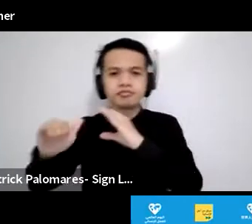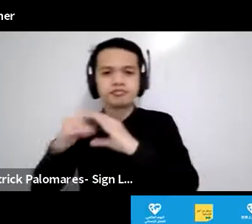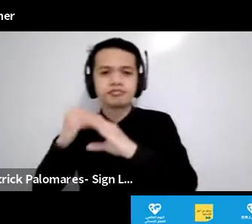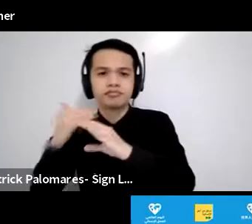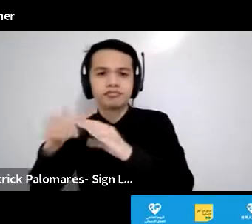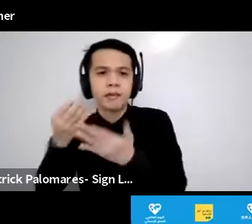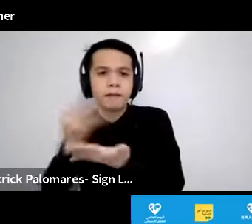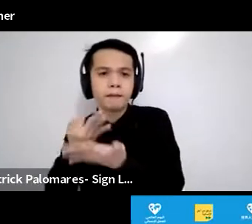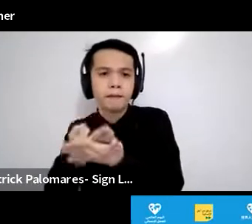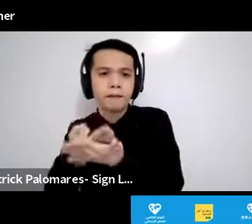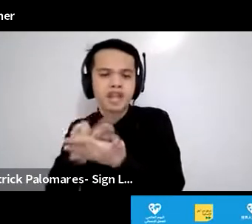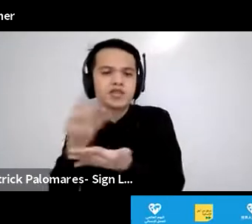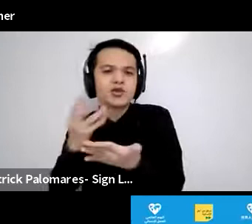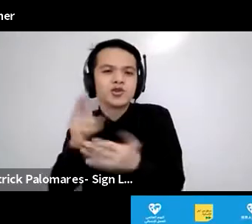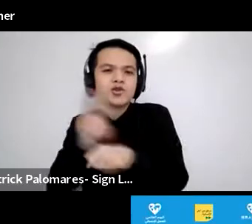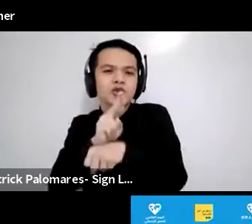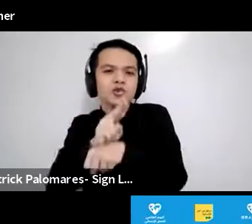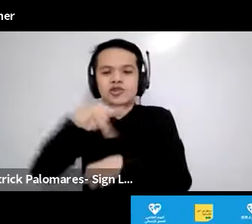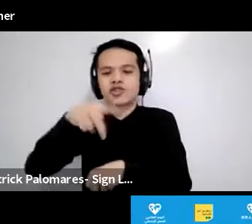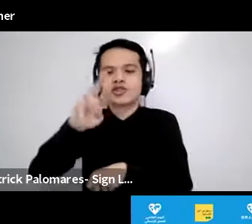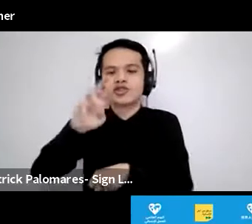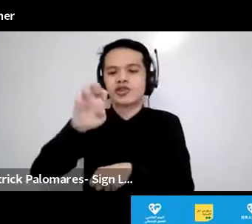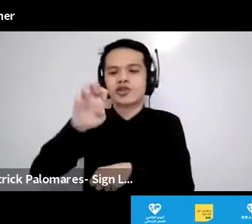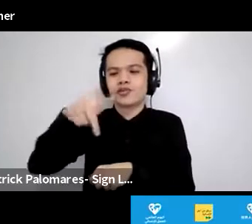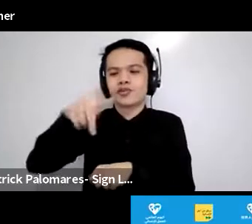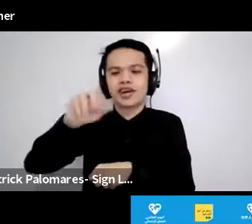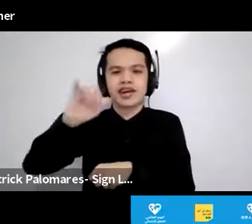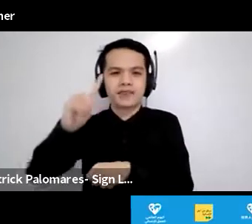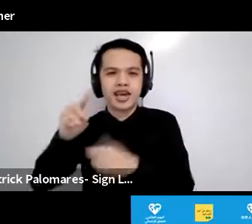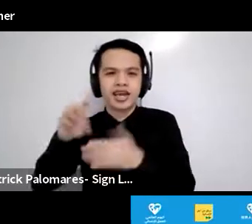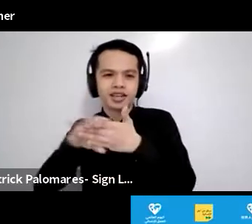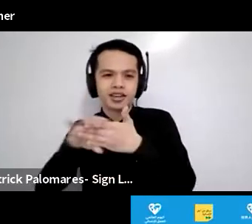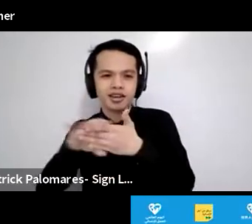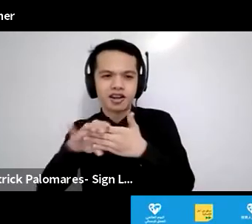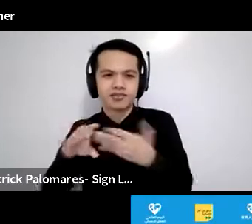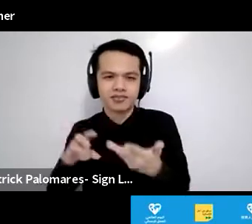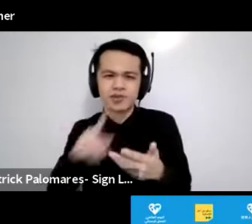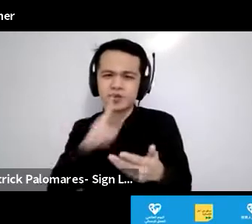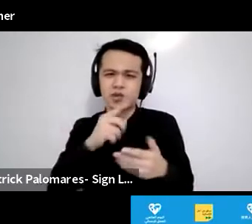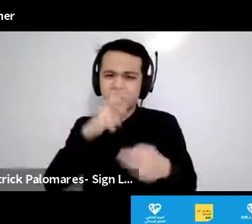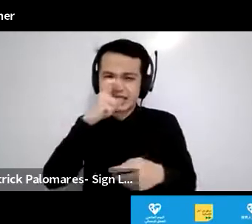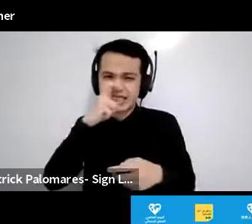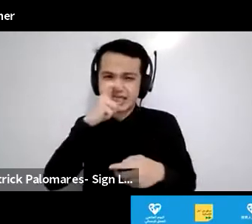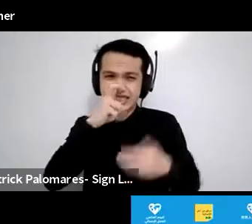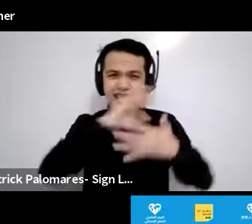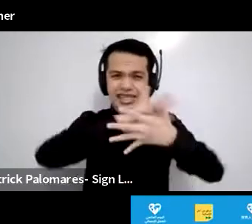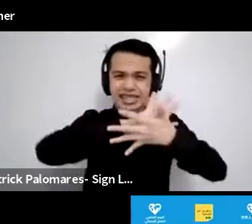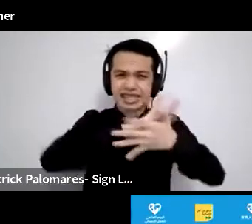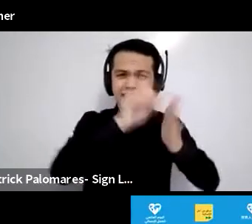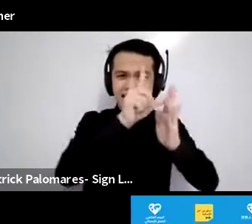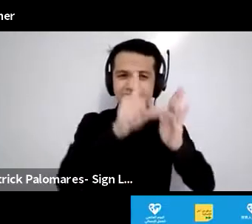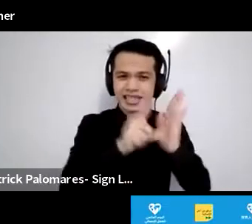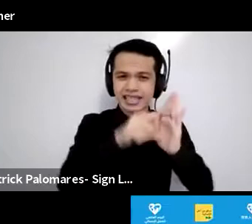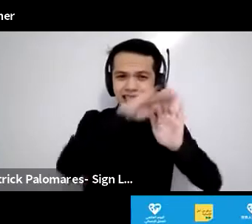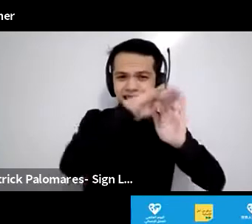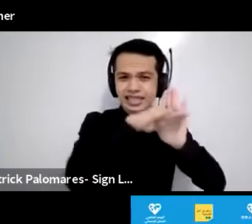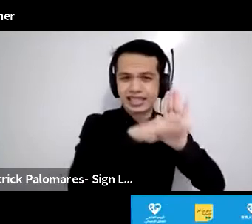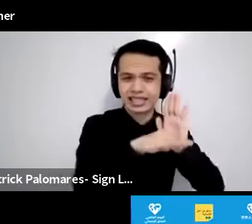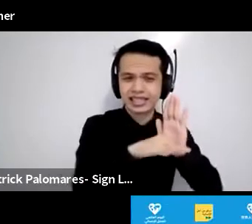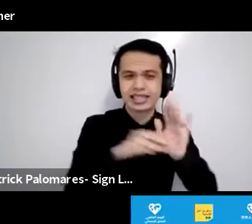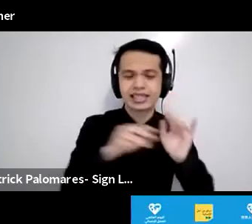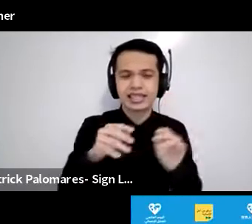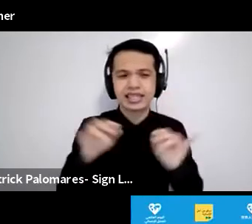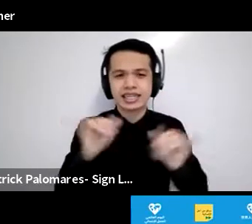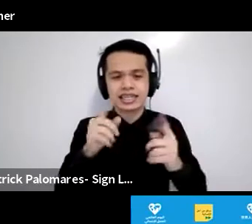their prepaid cards. Due to strict quarantine regulations imposed by government, community gathering and